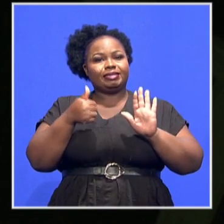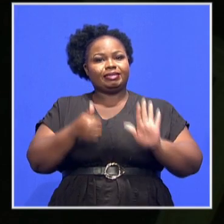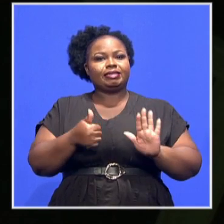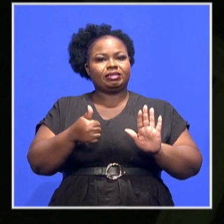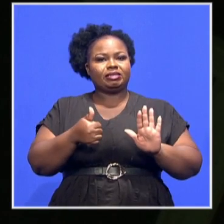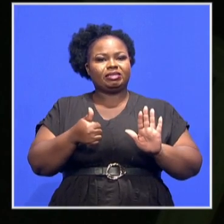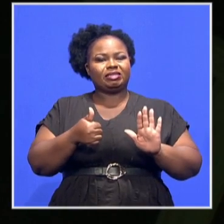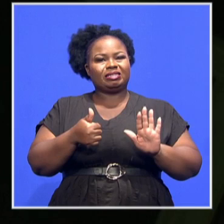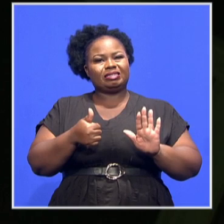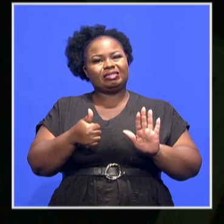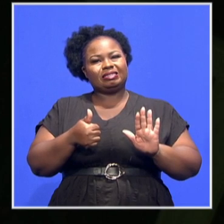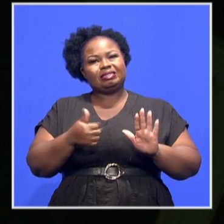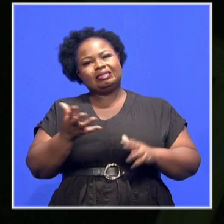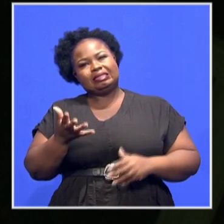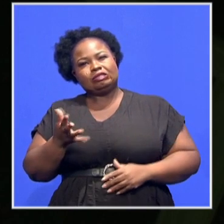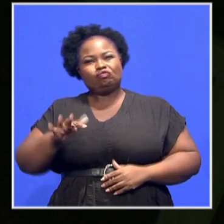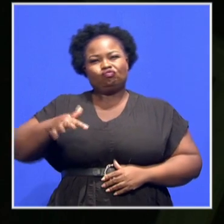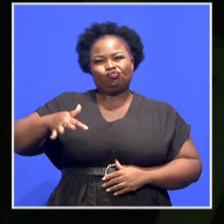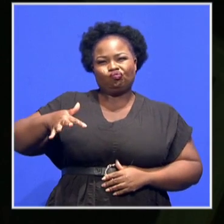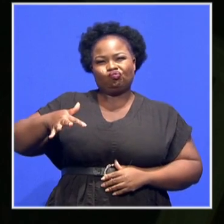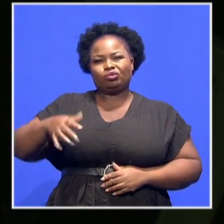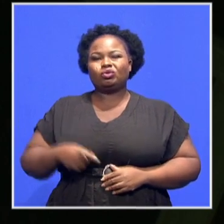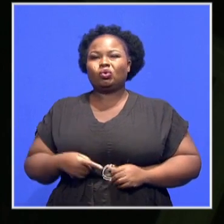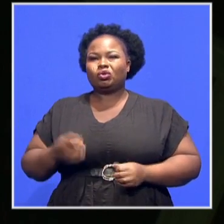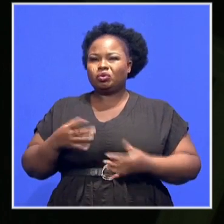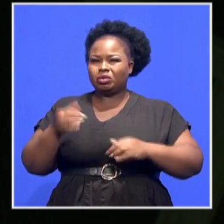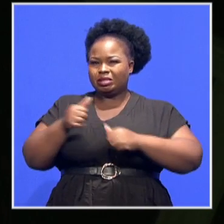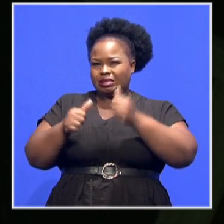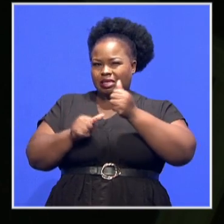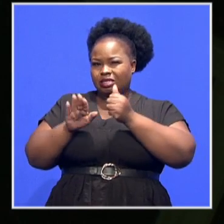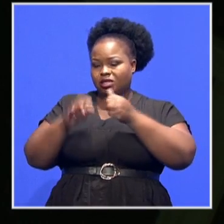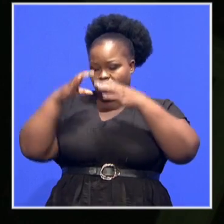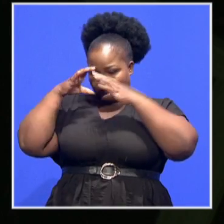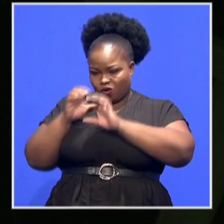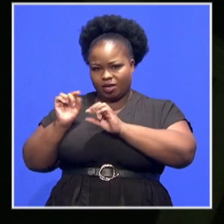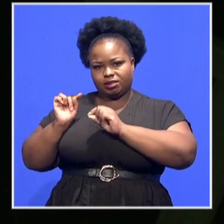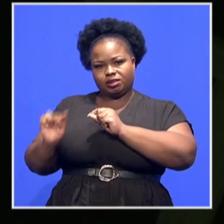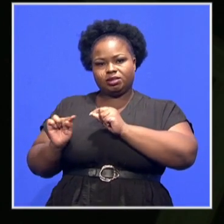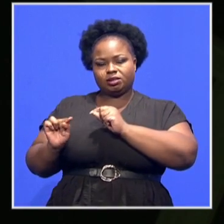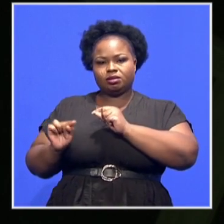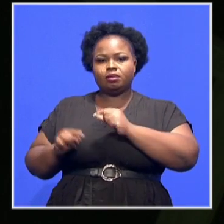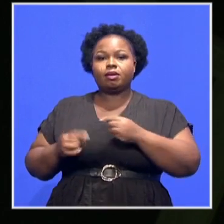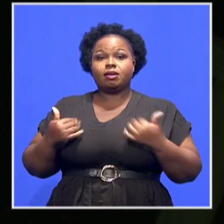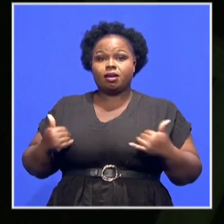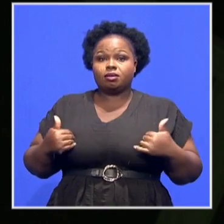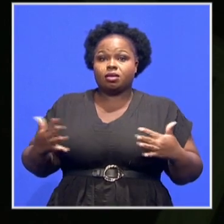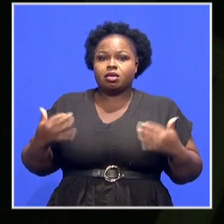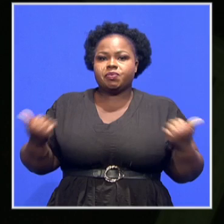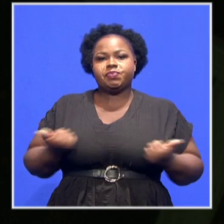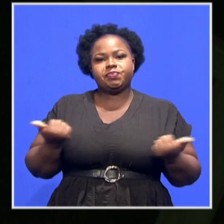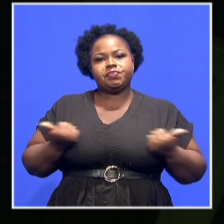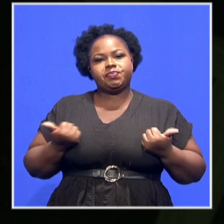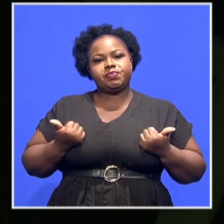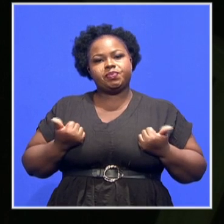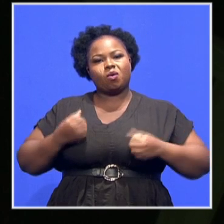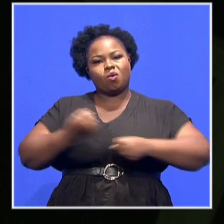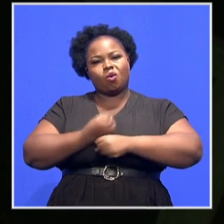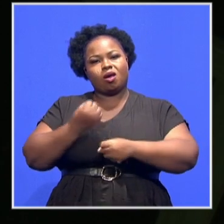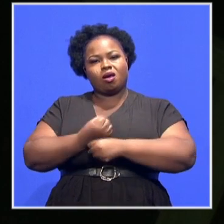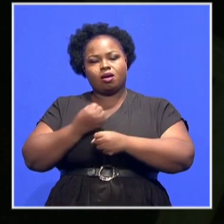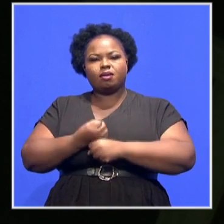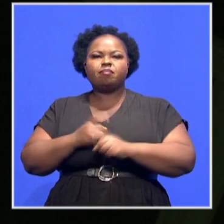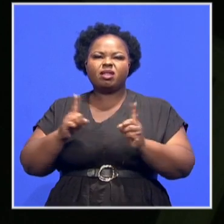reliable stations. That work is underway right now, and I get continuous reports